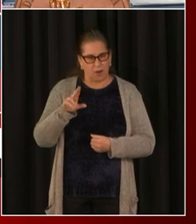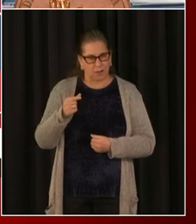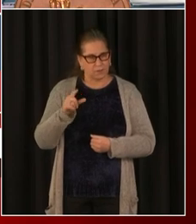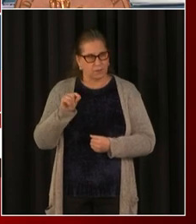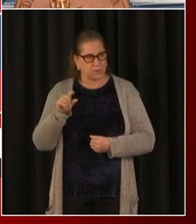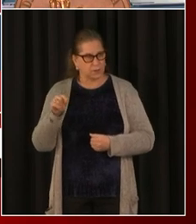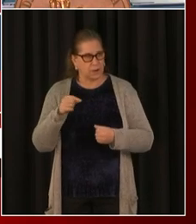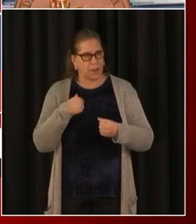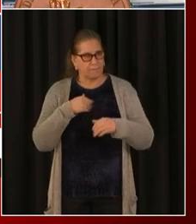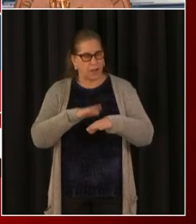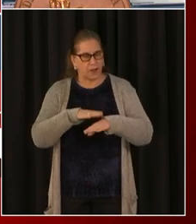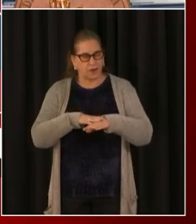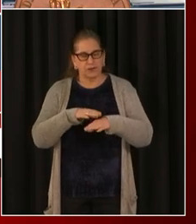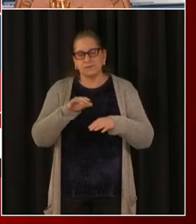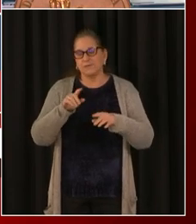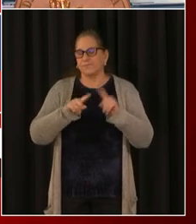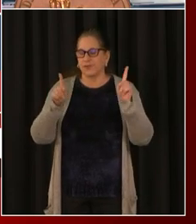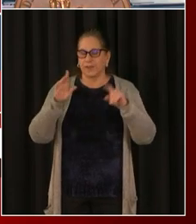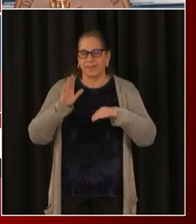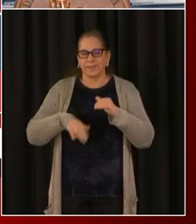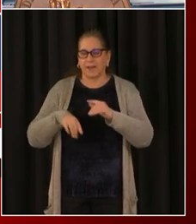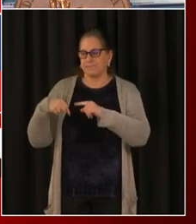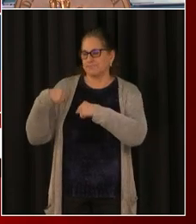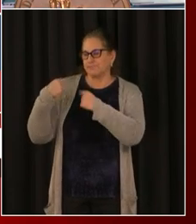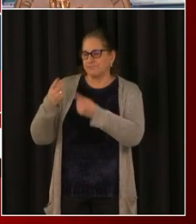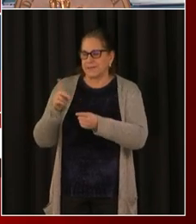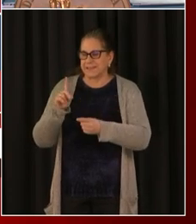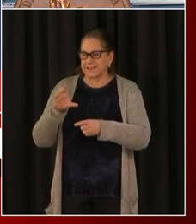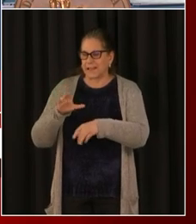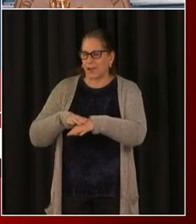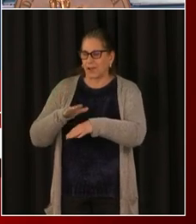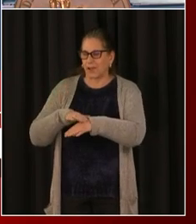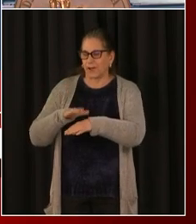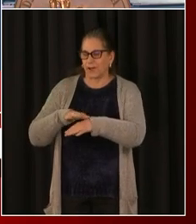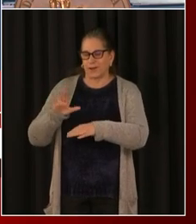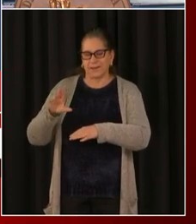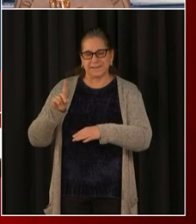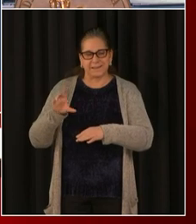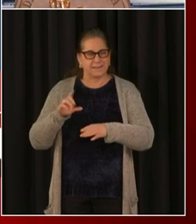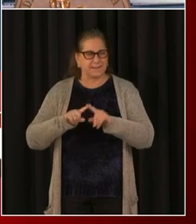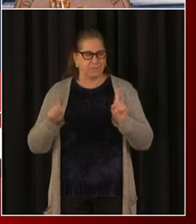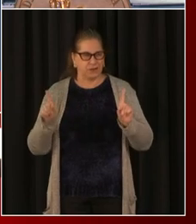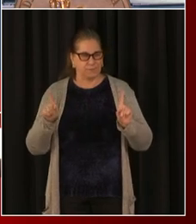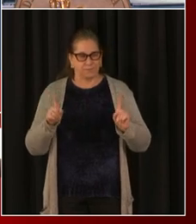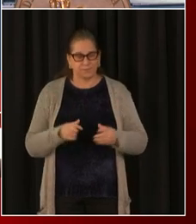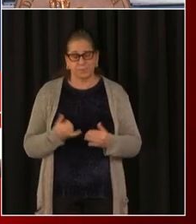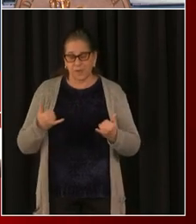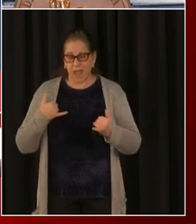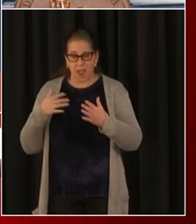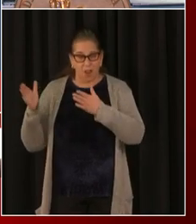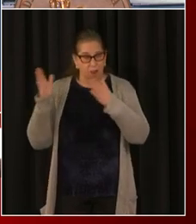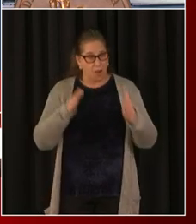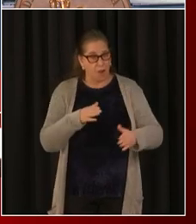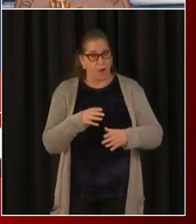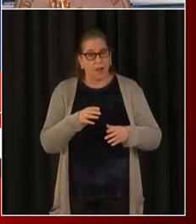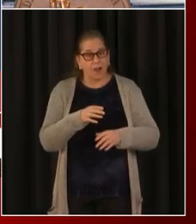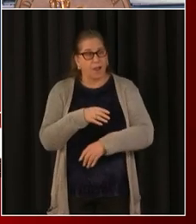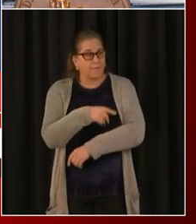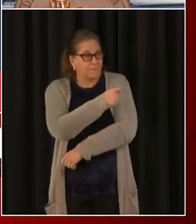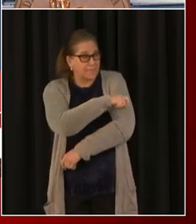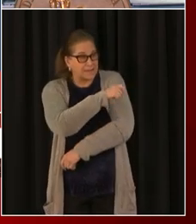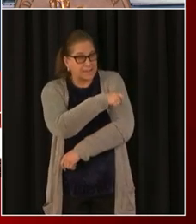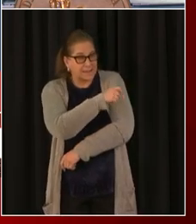updates, and more. Let me now turn to COVID-19 and the district's